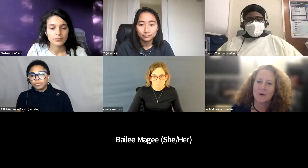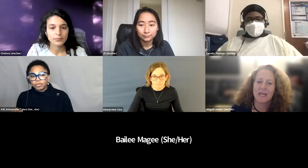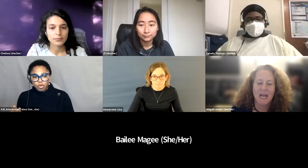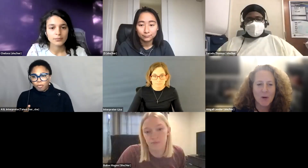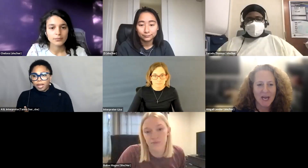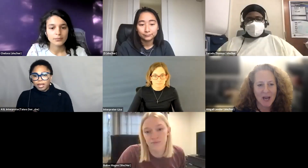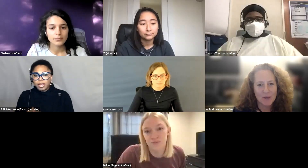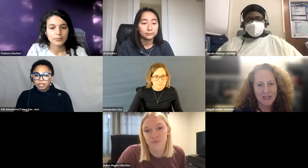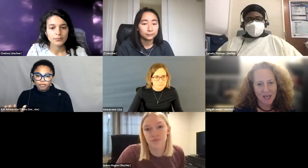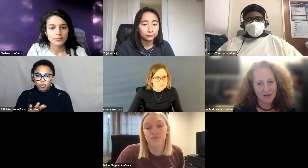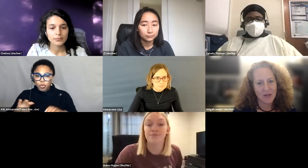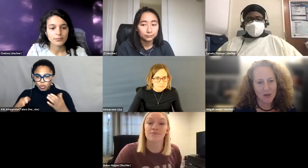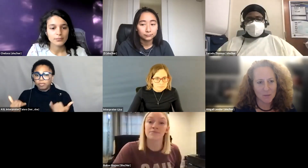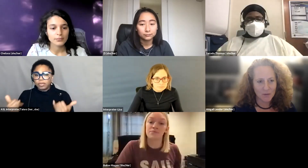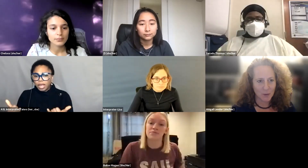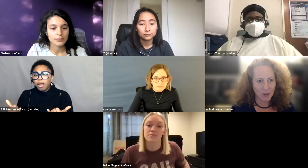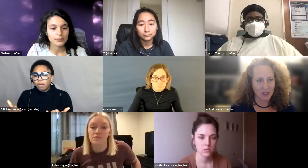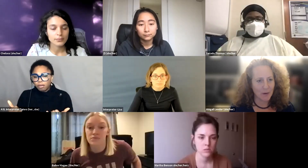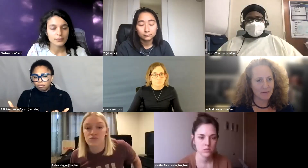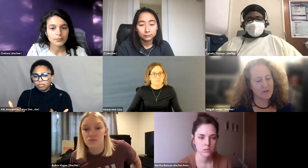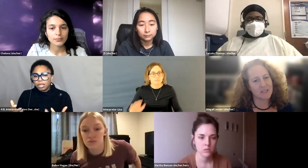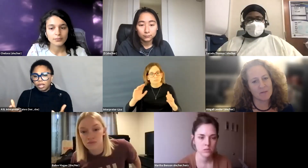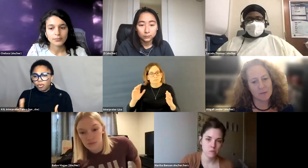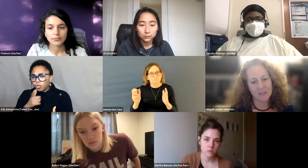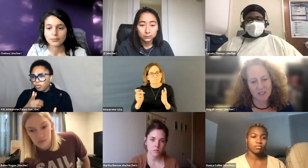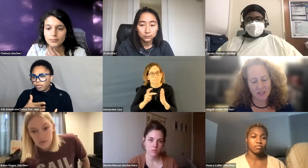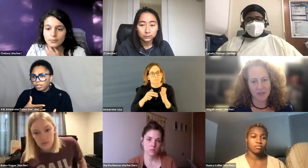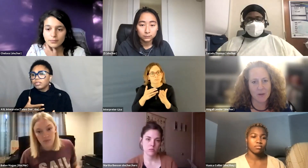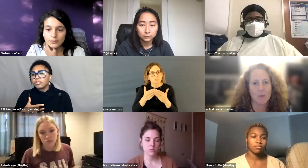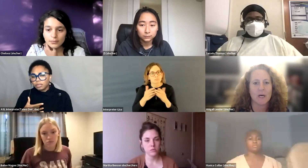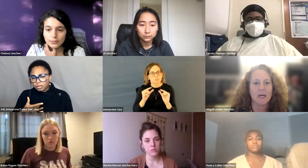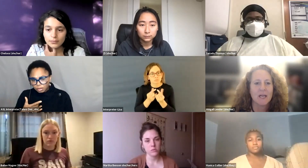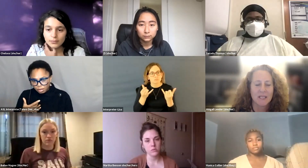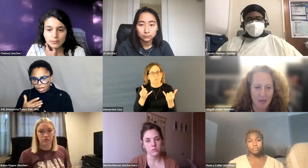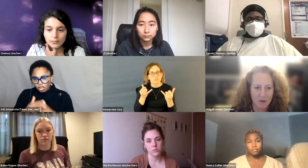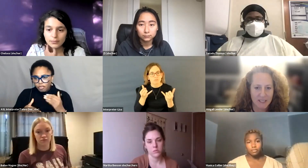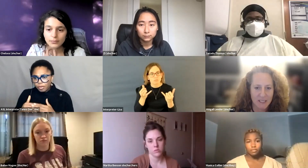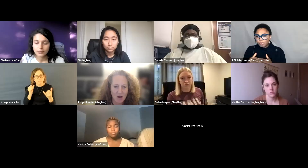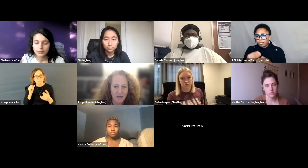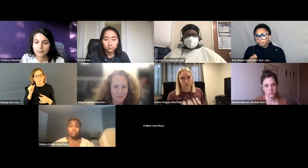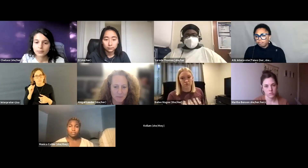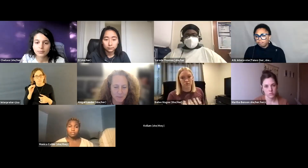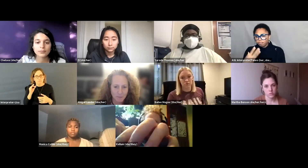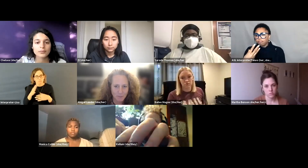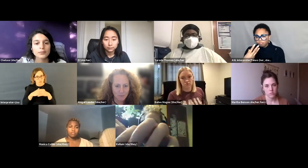group right now, and I would love for whoever feels comfortable to turn your cameras